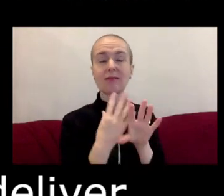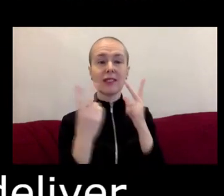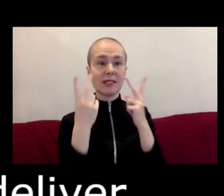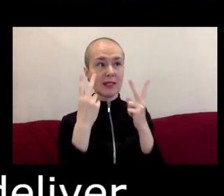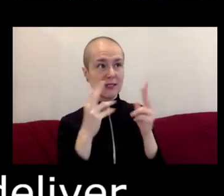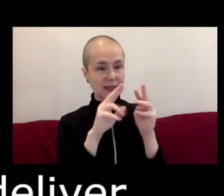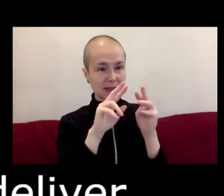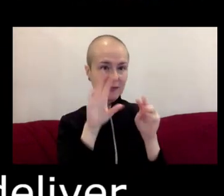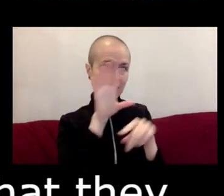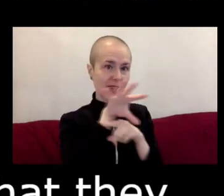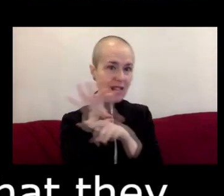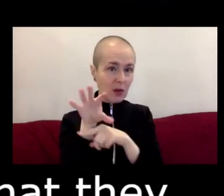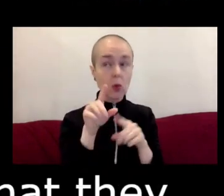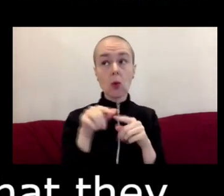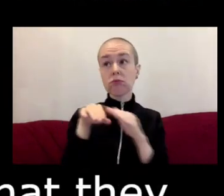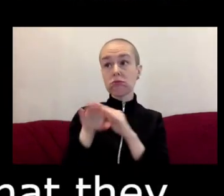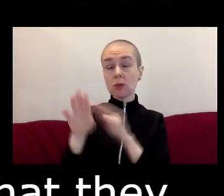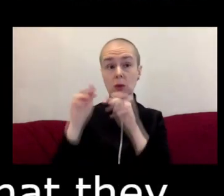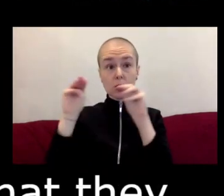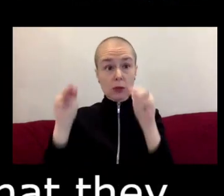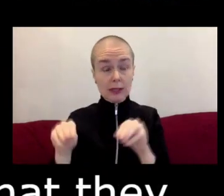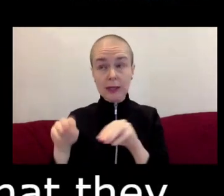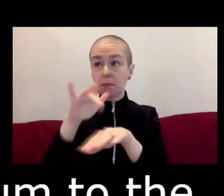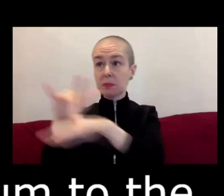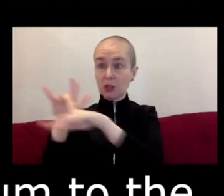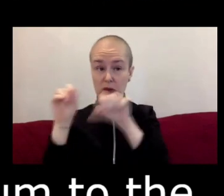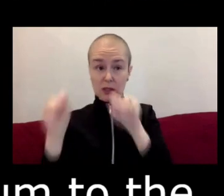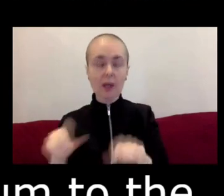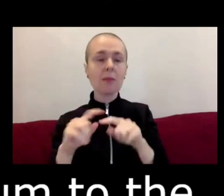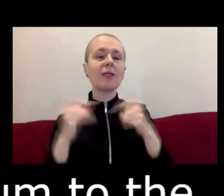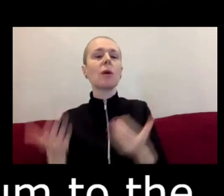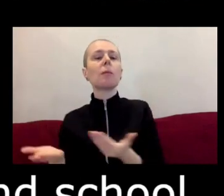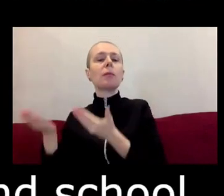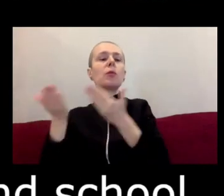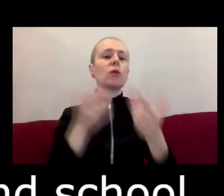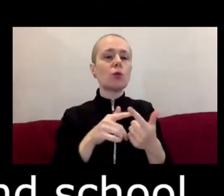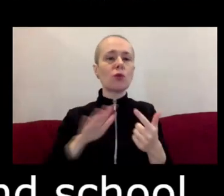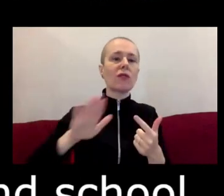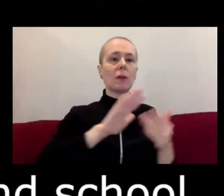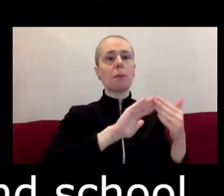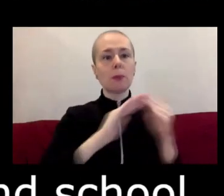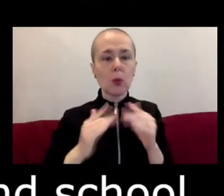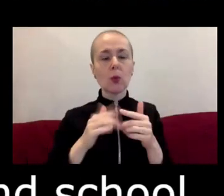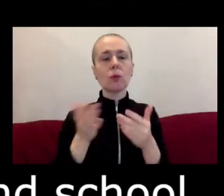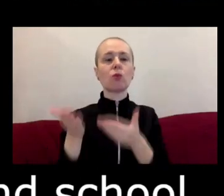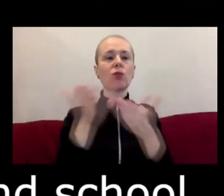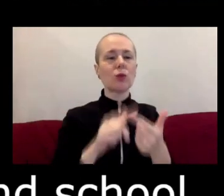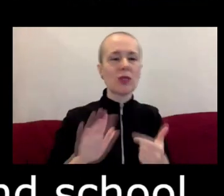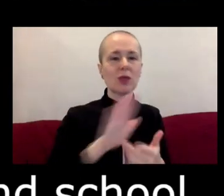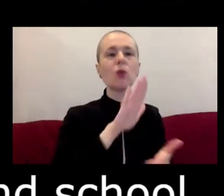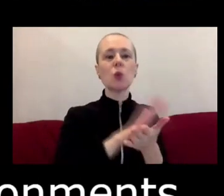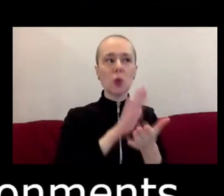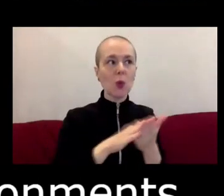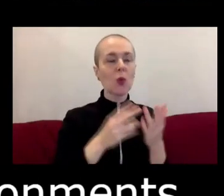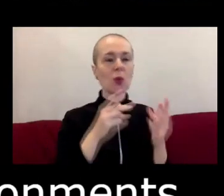have in the museum to the community and home and school and other types of environment as well. Now we can go to, oh,